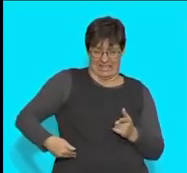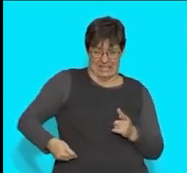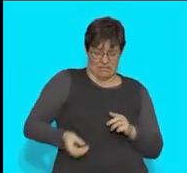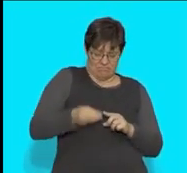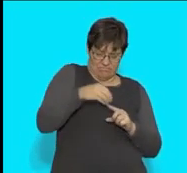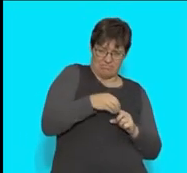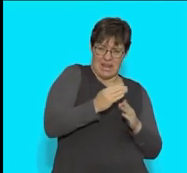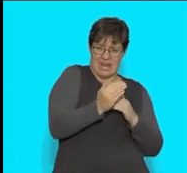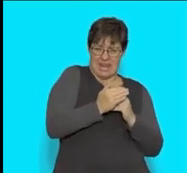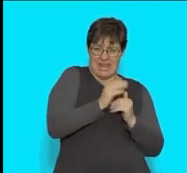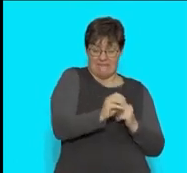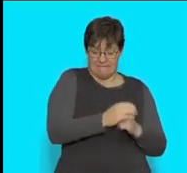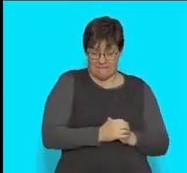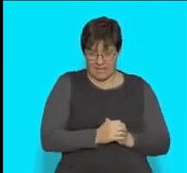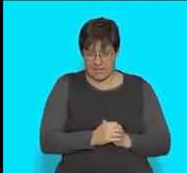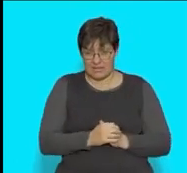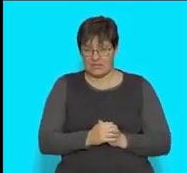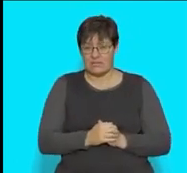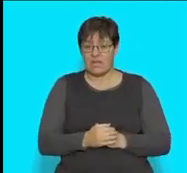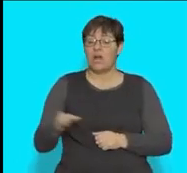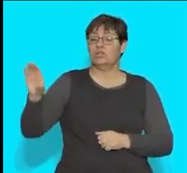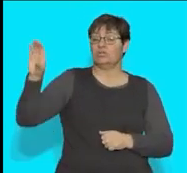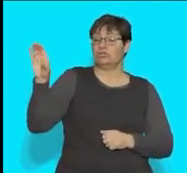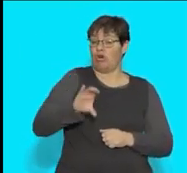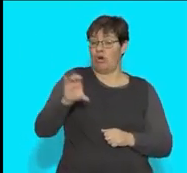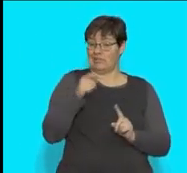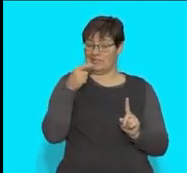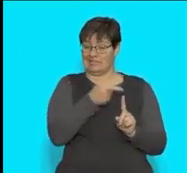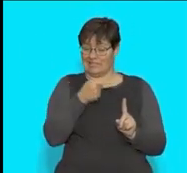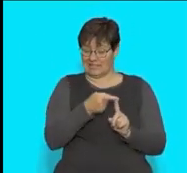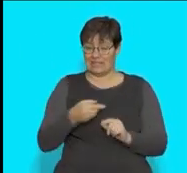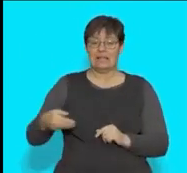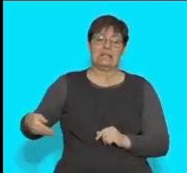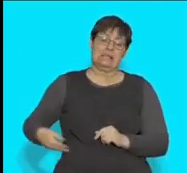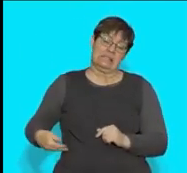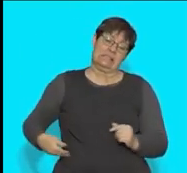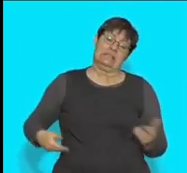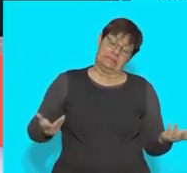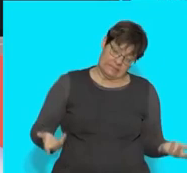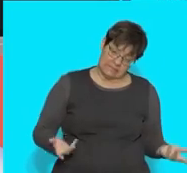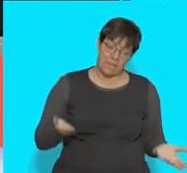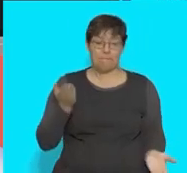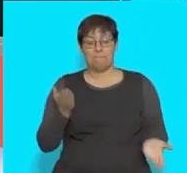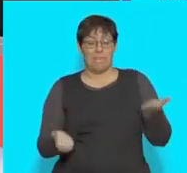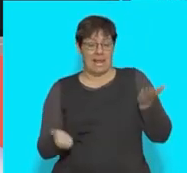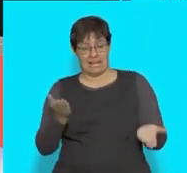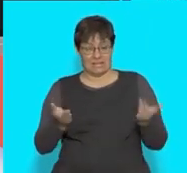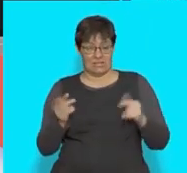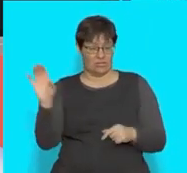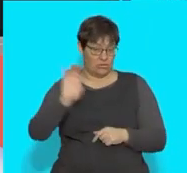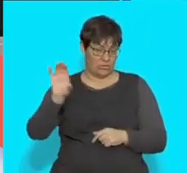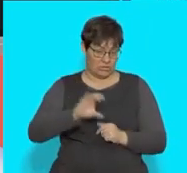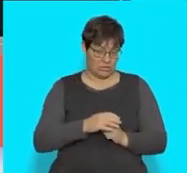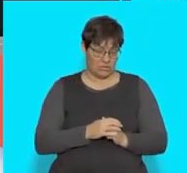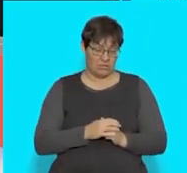kidney. Now, when it comes to salt, the kidney, I'm afraid, when it balances the